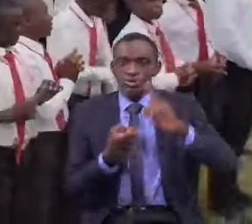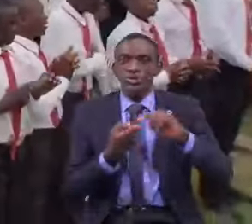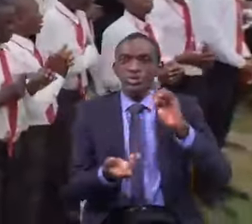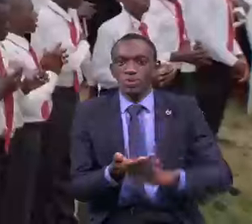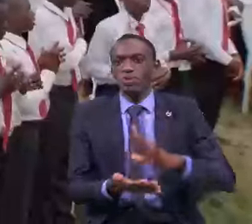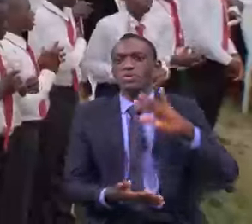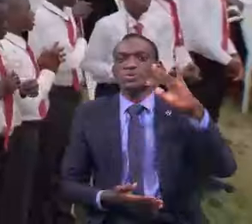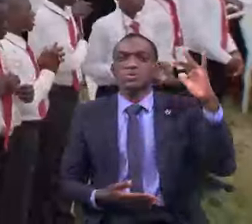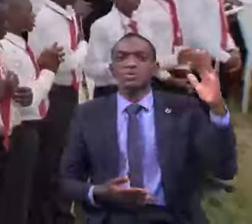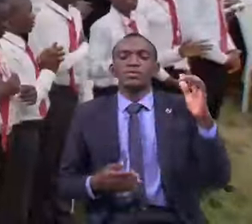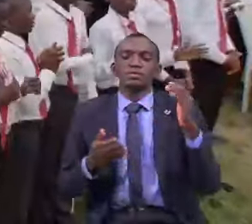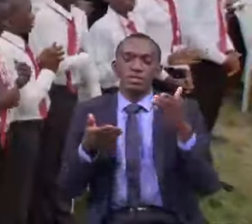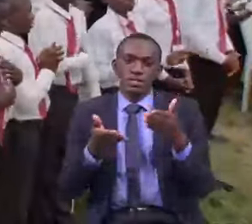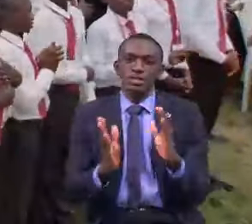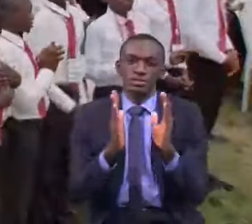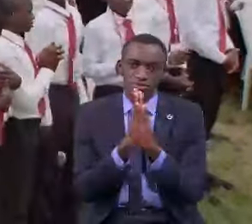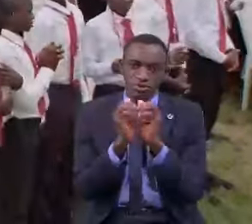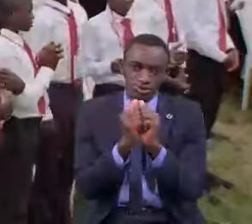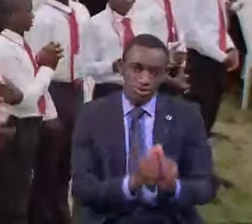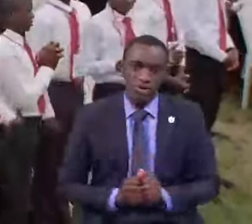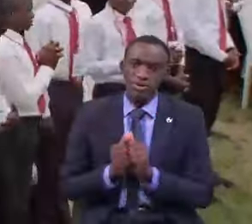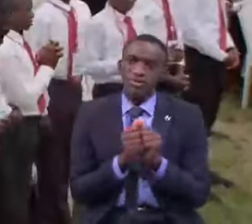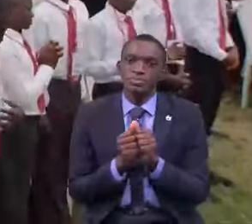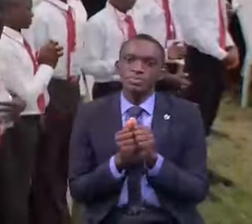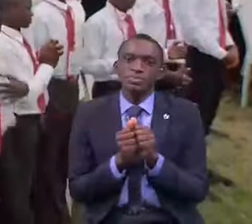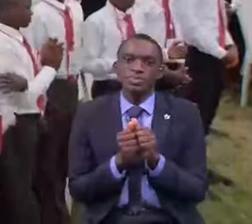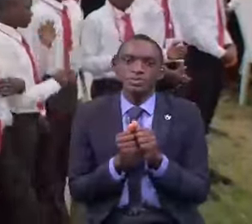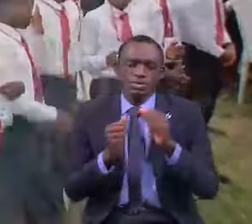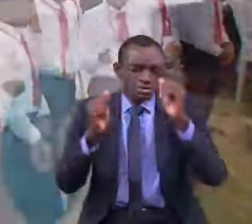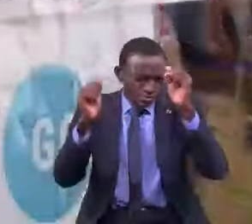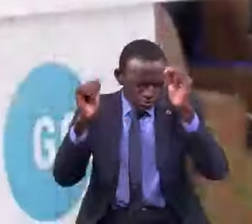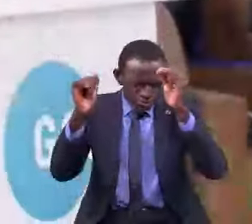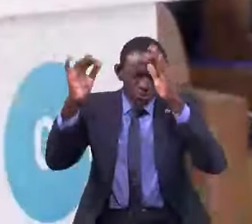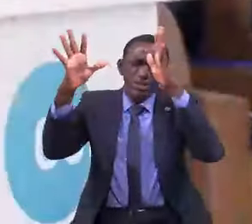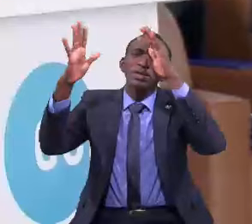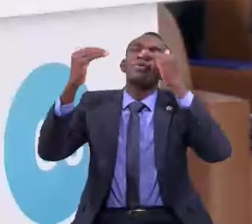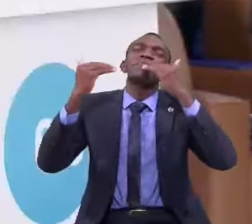Let's pray together. Father, we thank you for this hour.